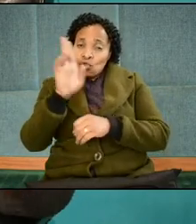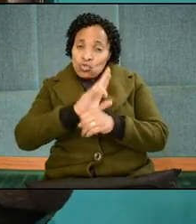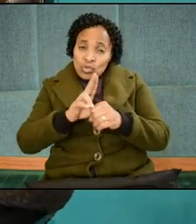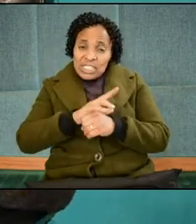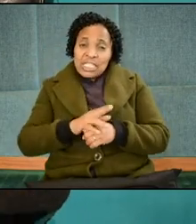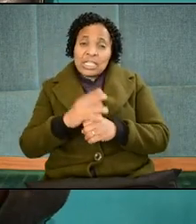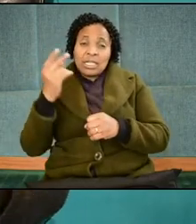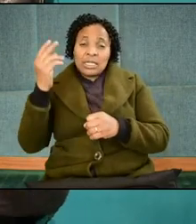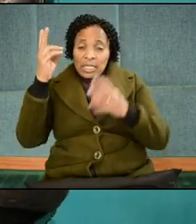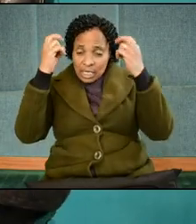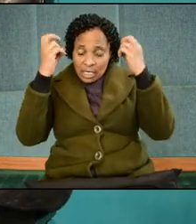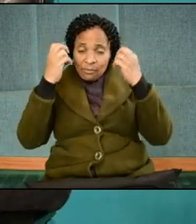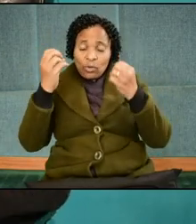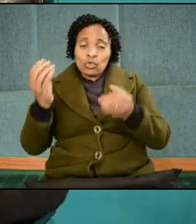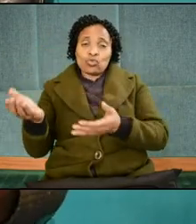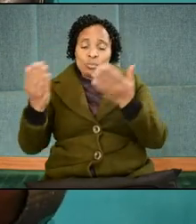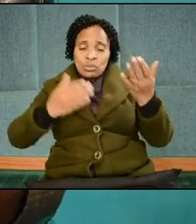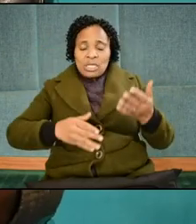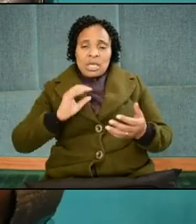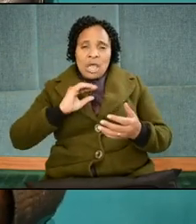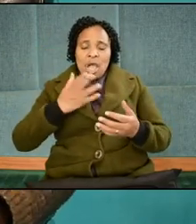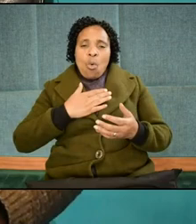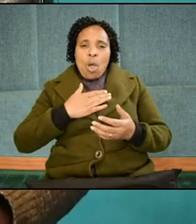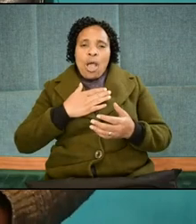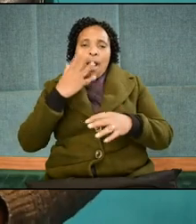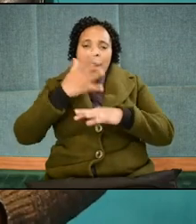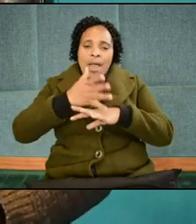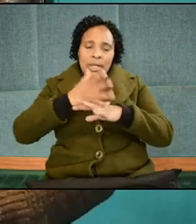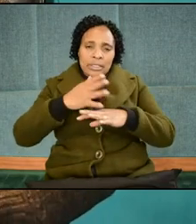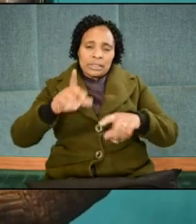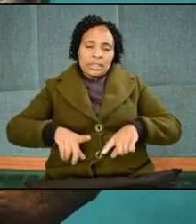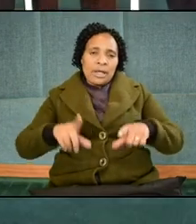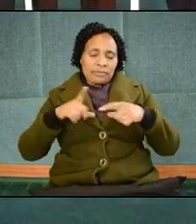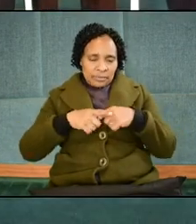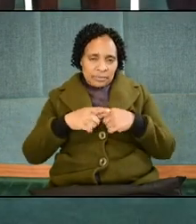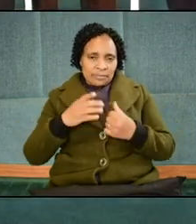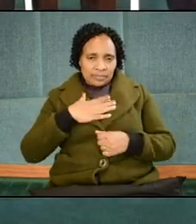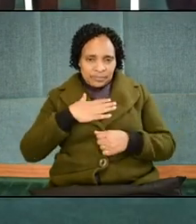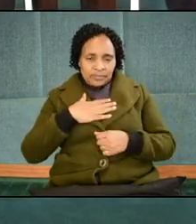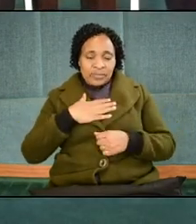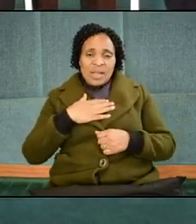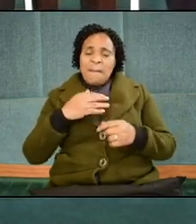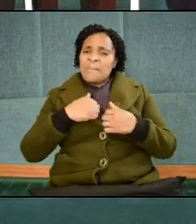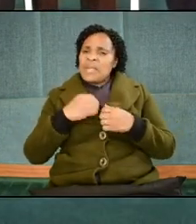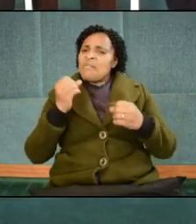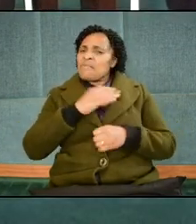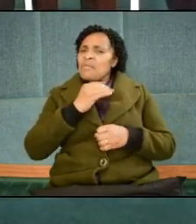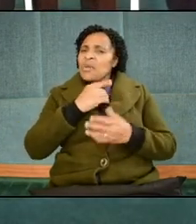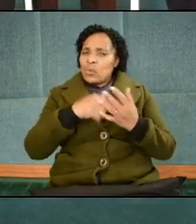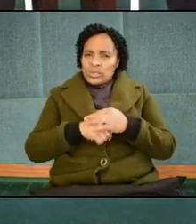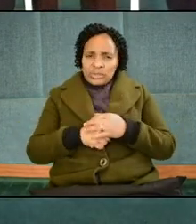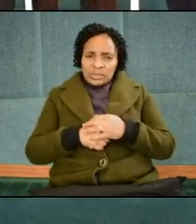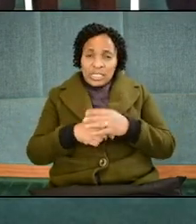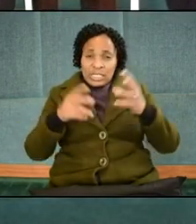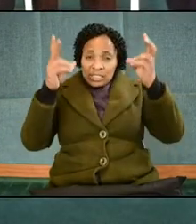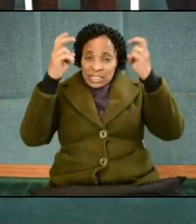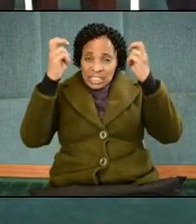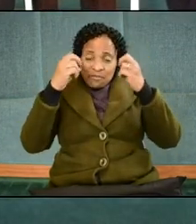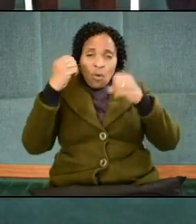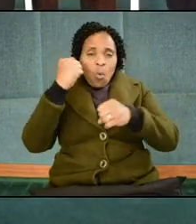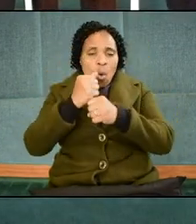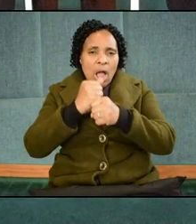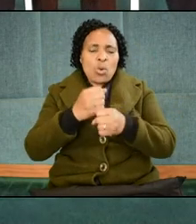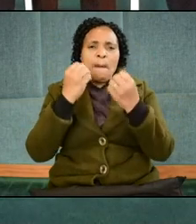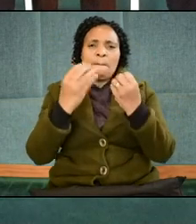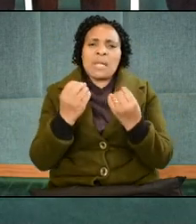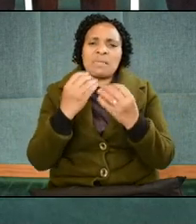bring sin into our bodies and into our lives. And one thing I'm afraid of actually is that, you know, the devil has been at work for